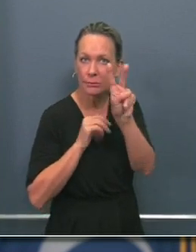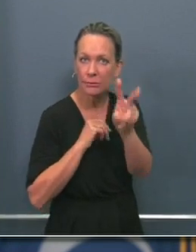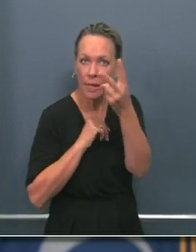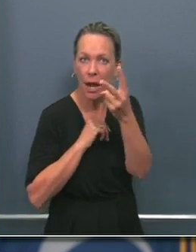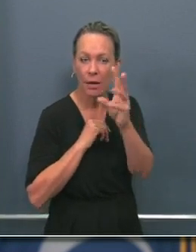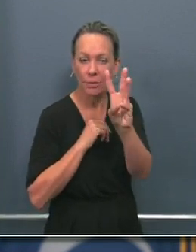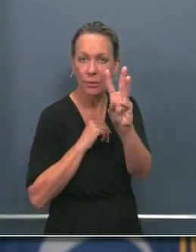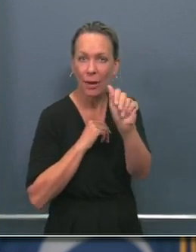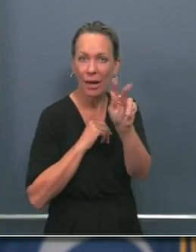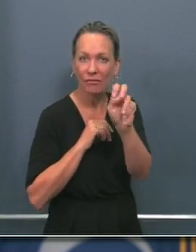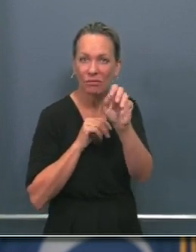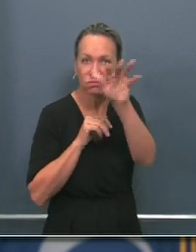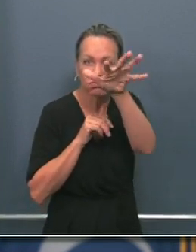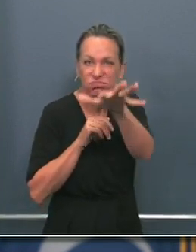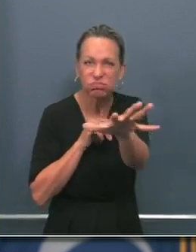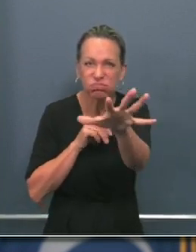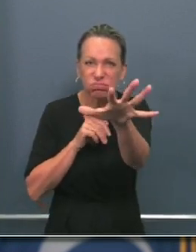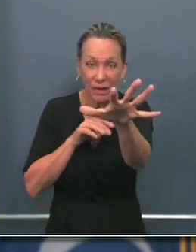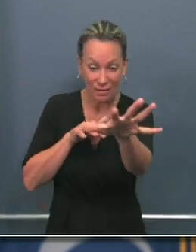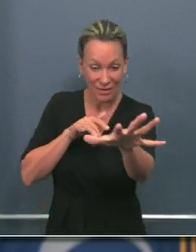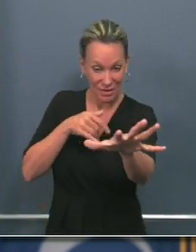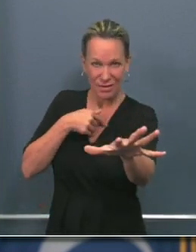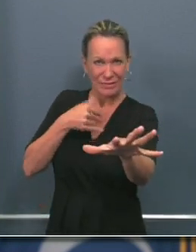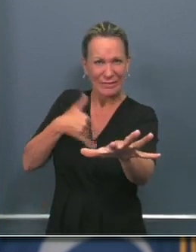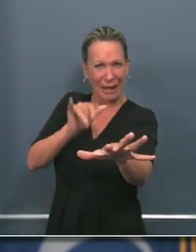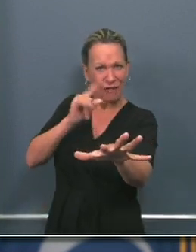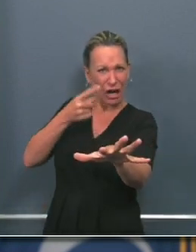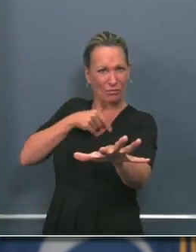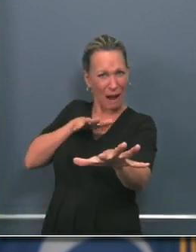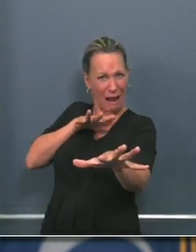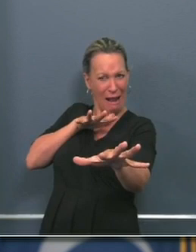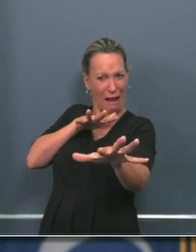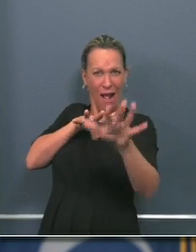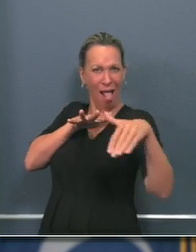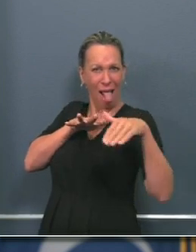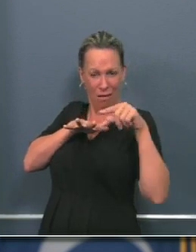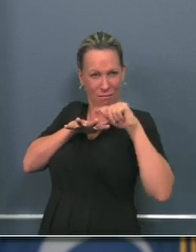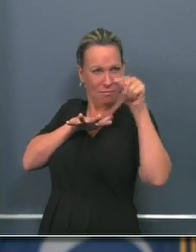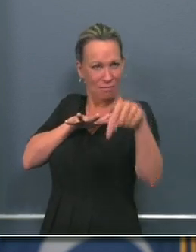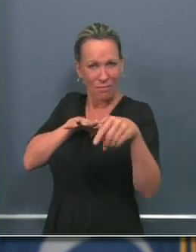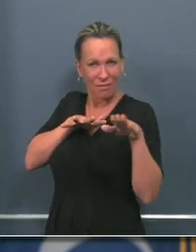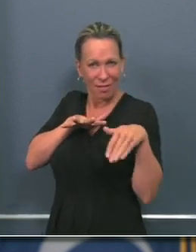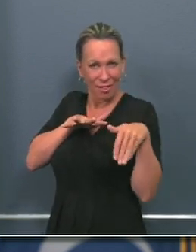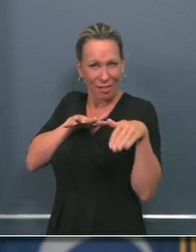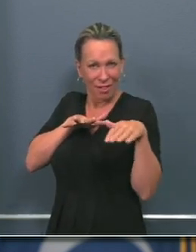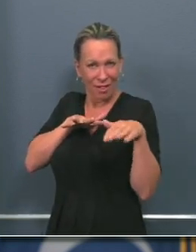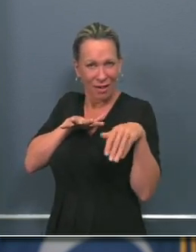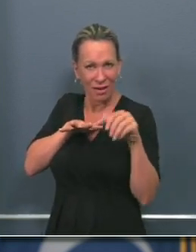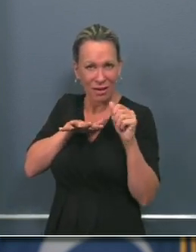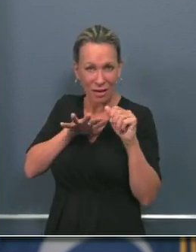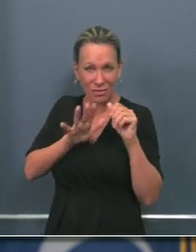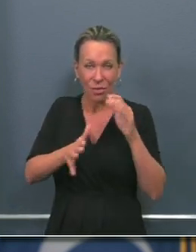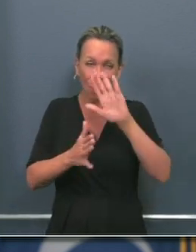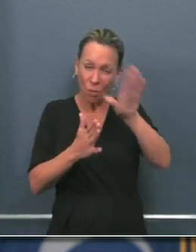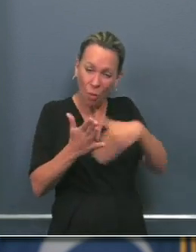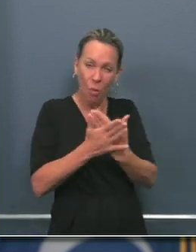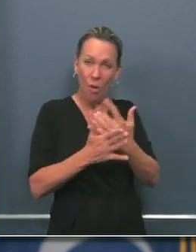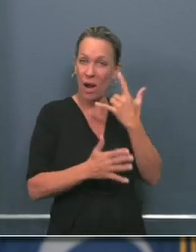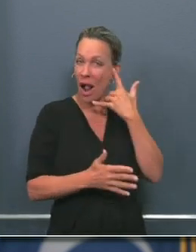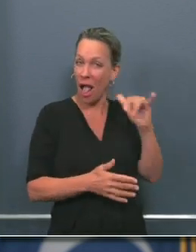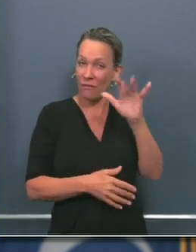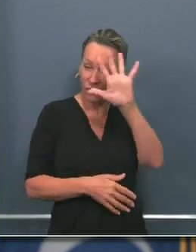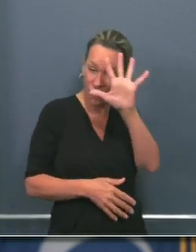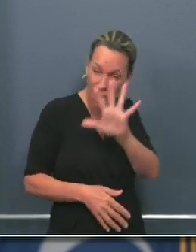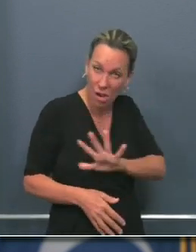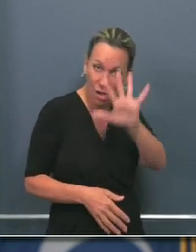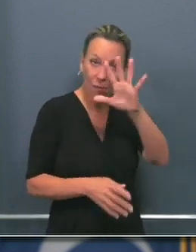by health officials all across this nation, all across the state of California, specifically to suppress the spread of this virus,